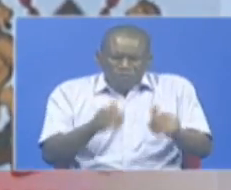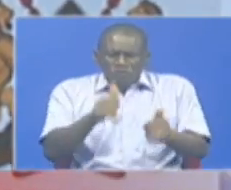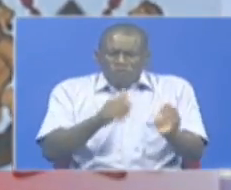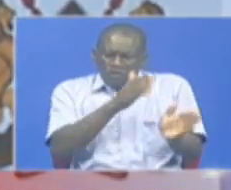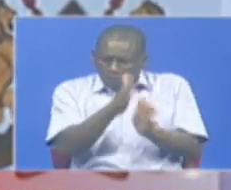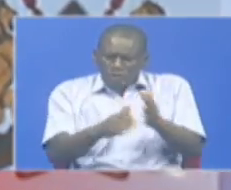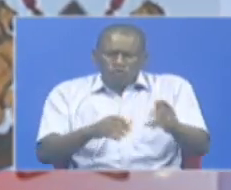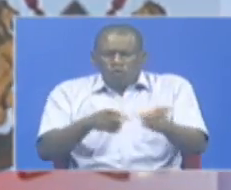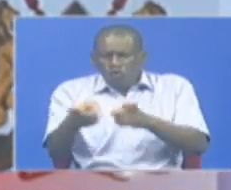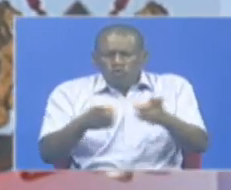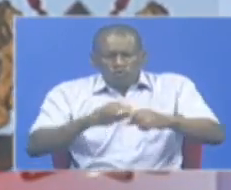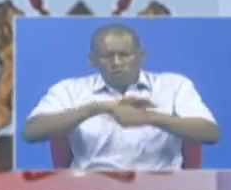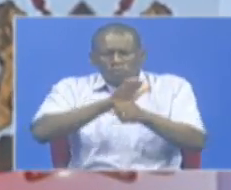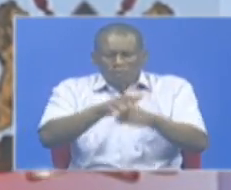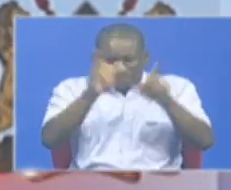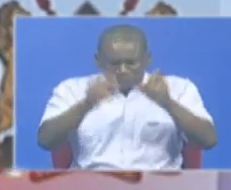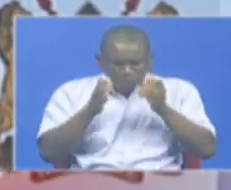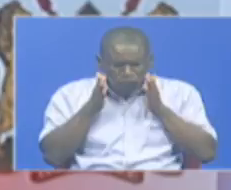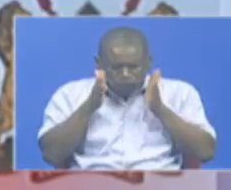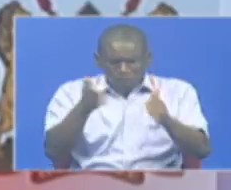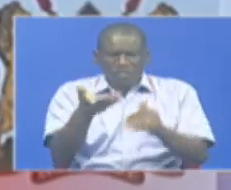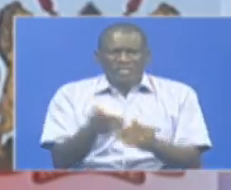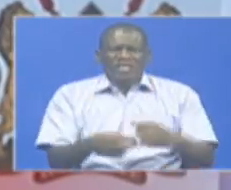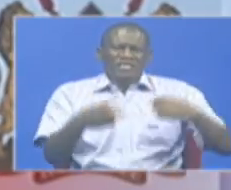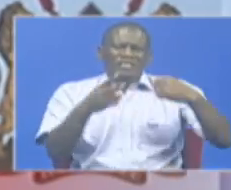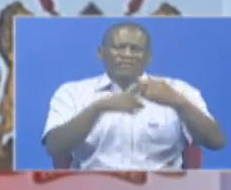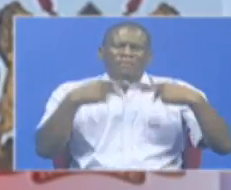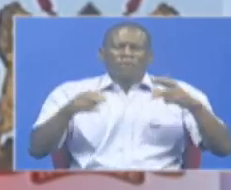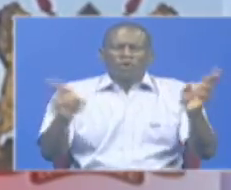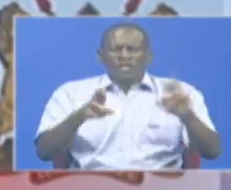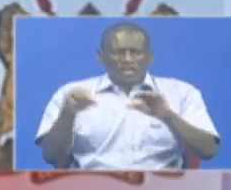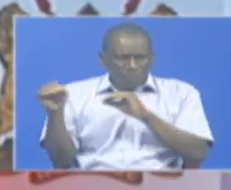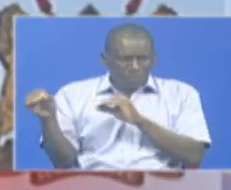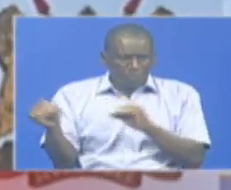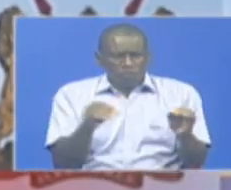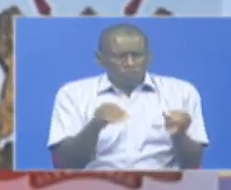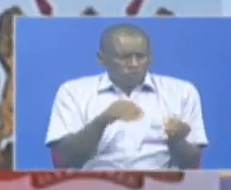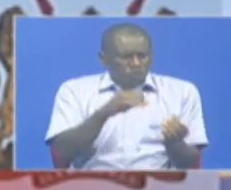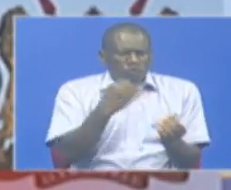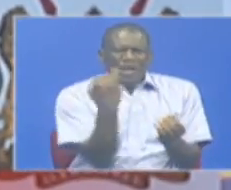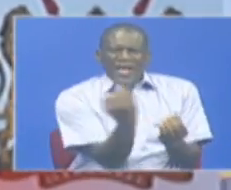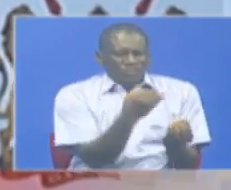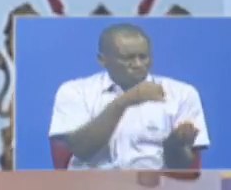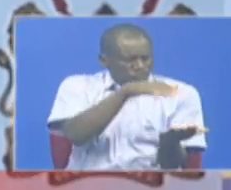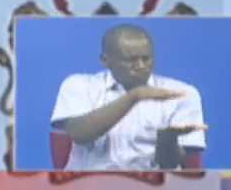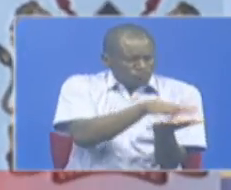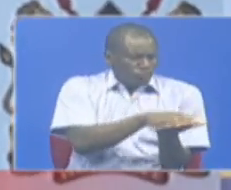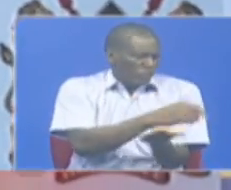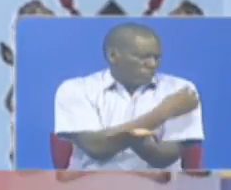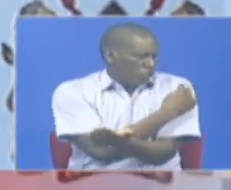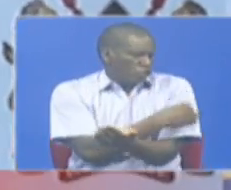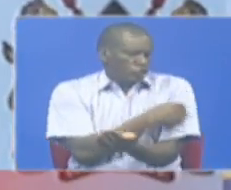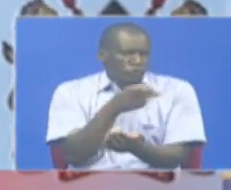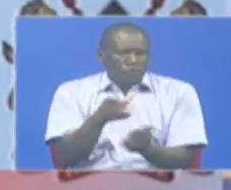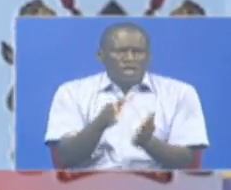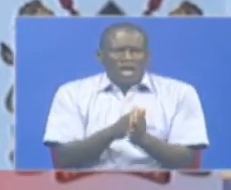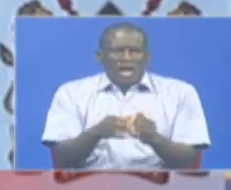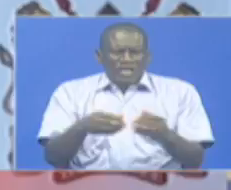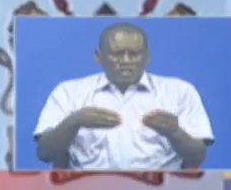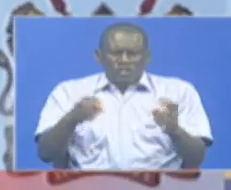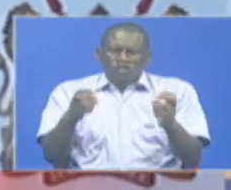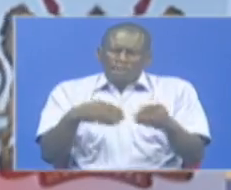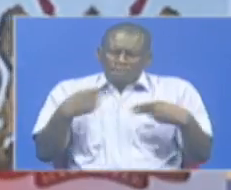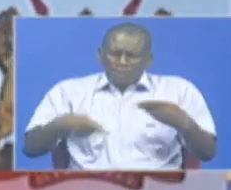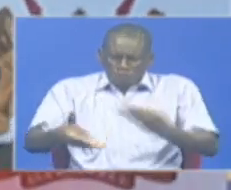The 7 people have already been moved to isolation in various health facilities, and contact tracing is